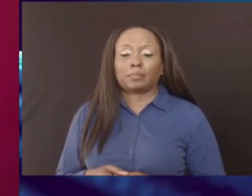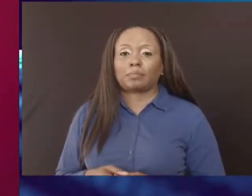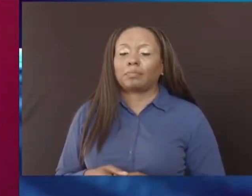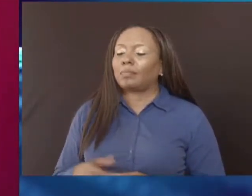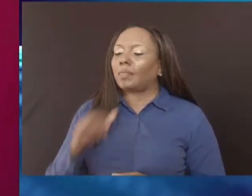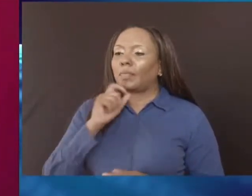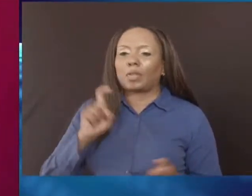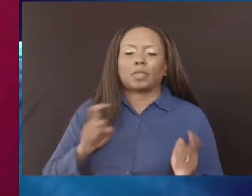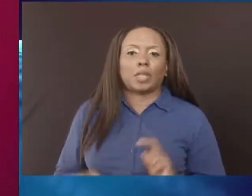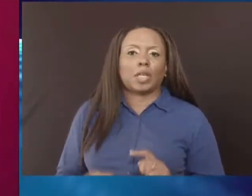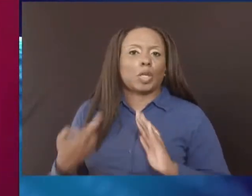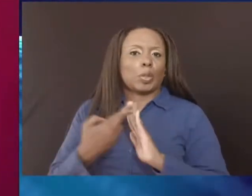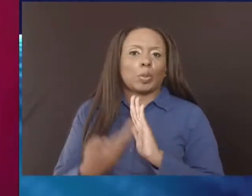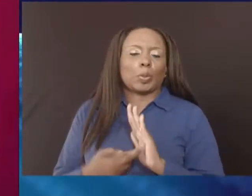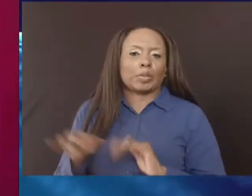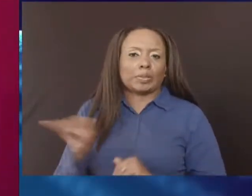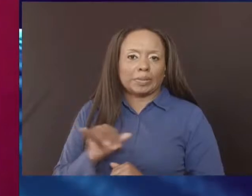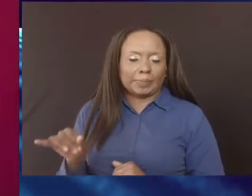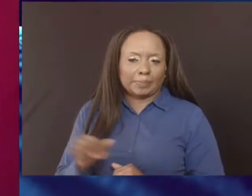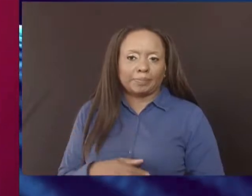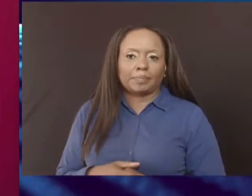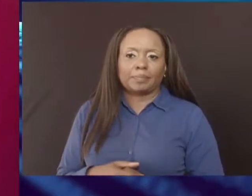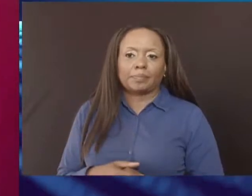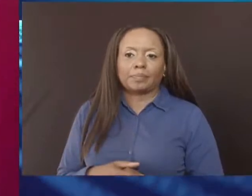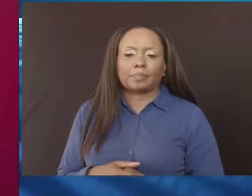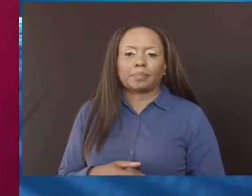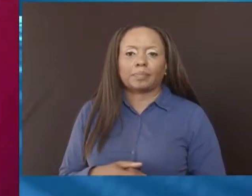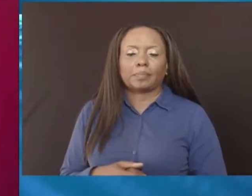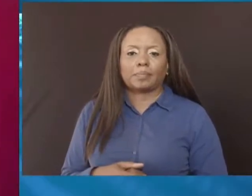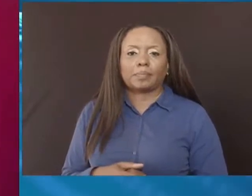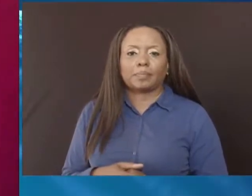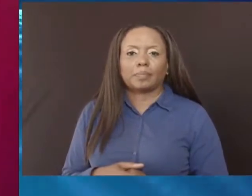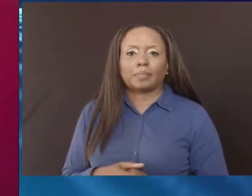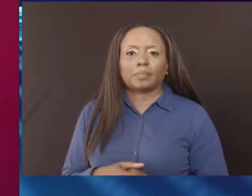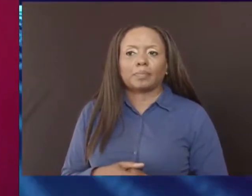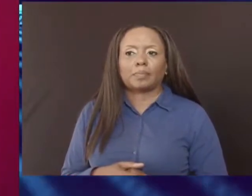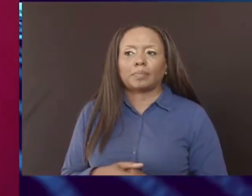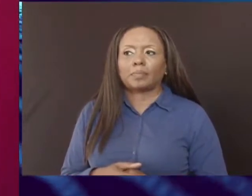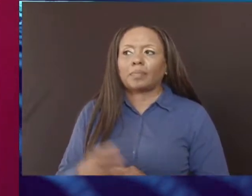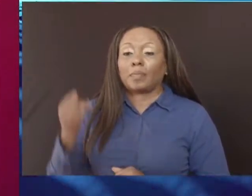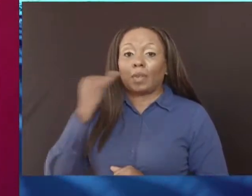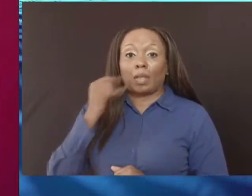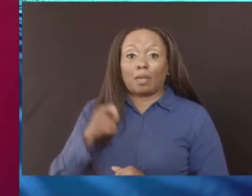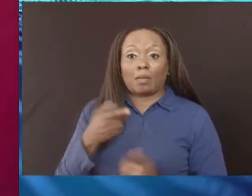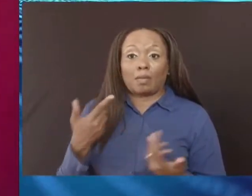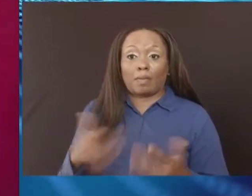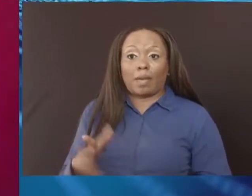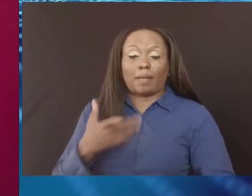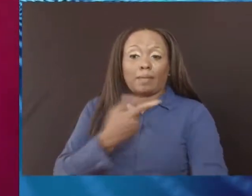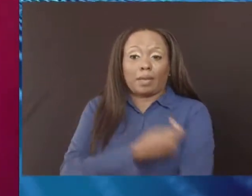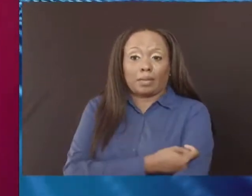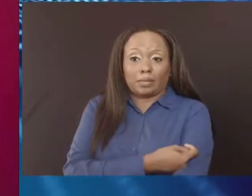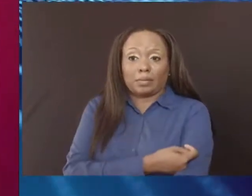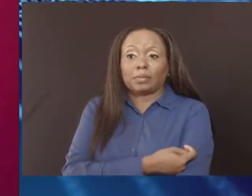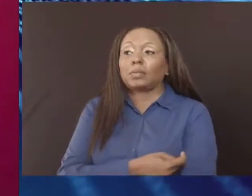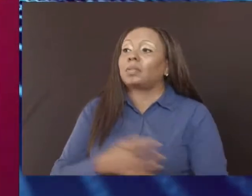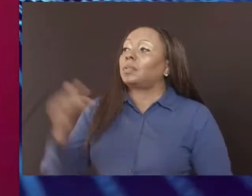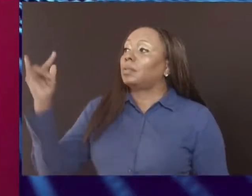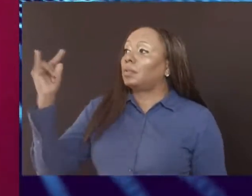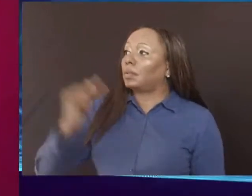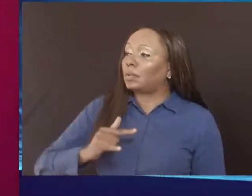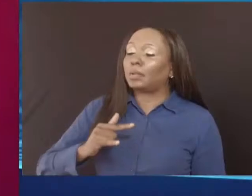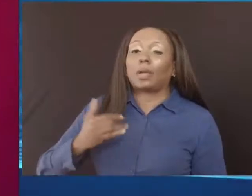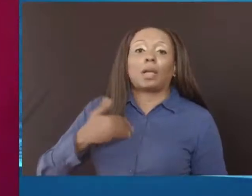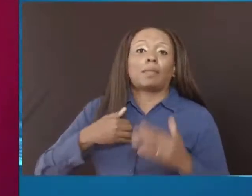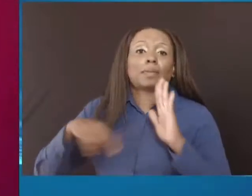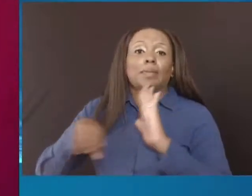quarantine, basically. The current protocol is, of course, that for the fully vaccinated traveler, they come with a